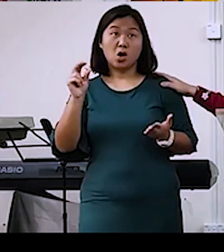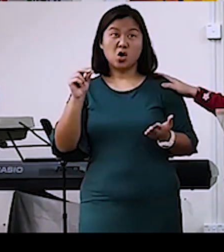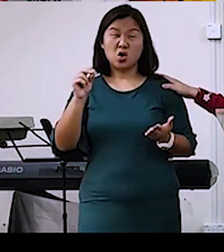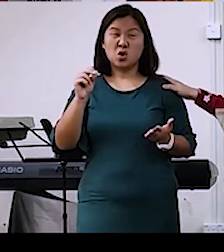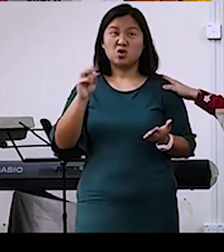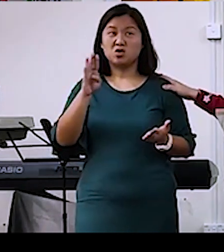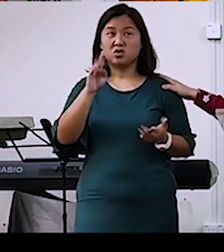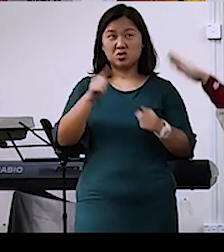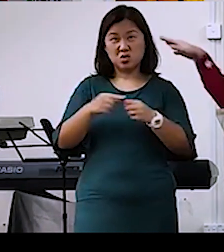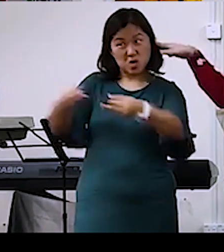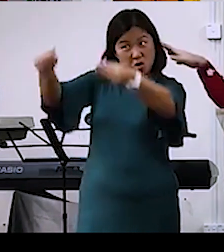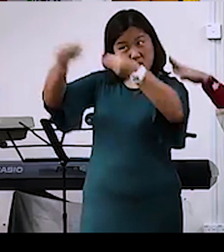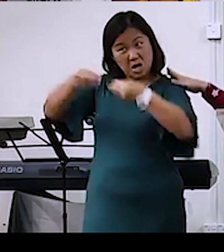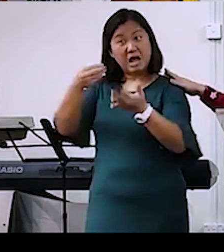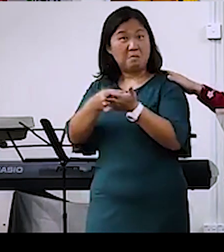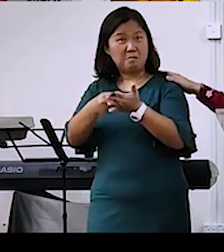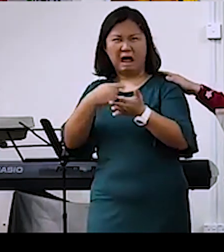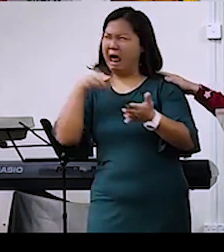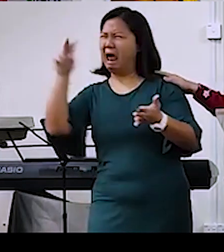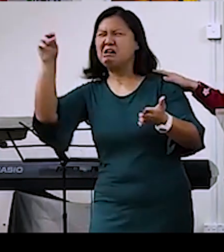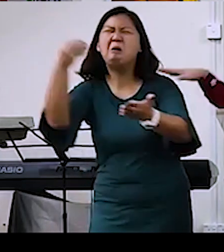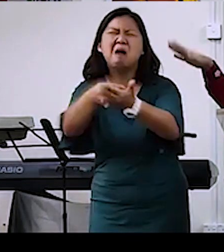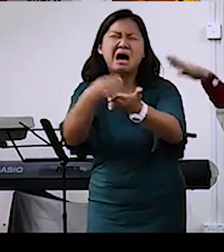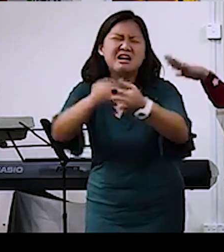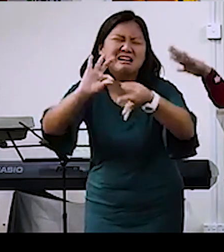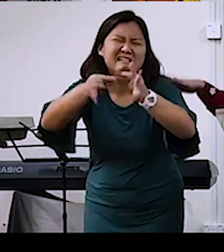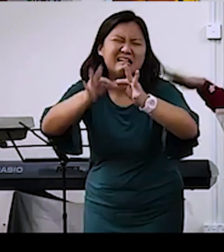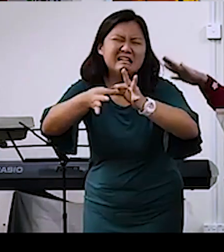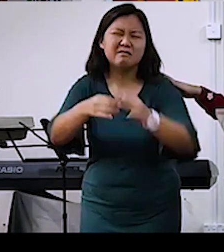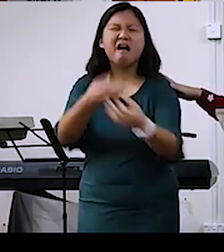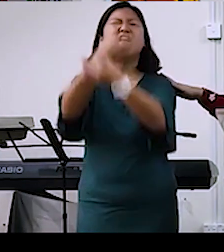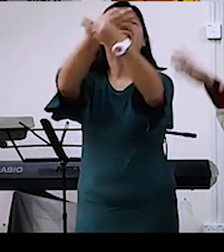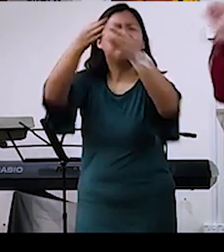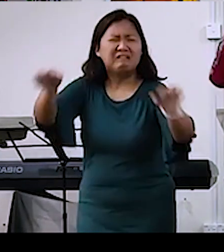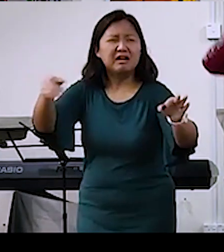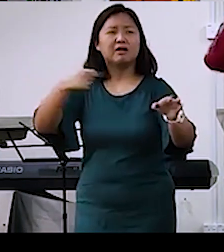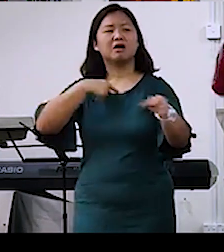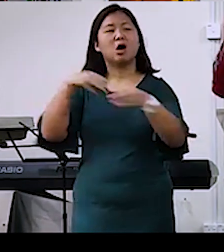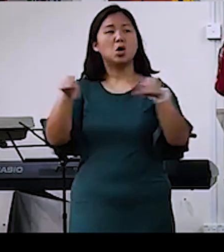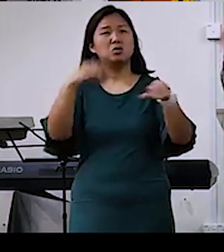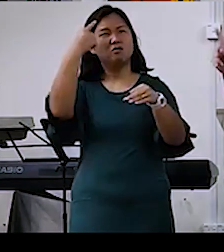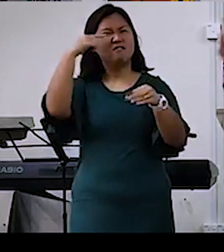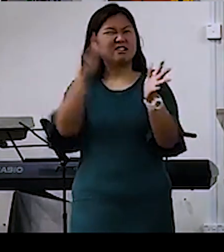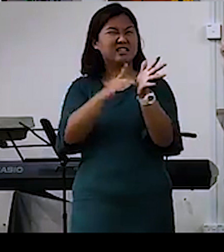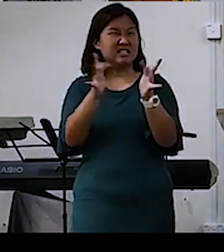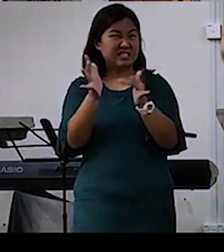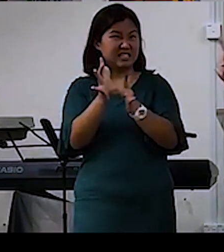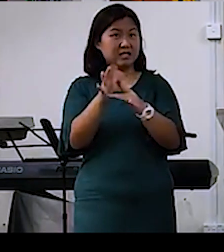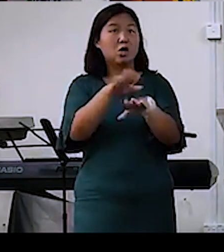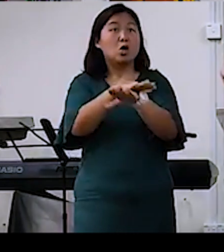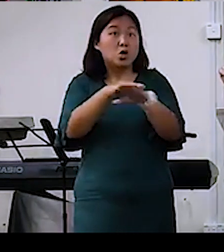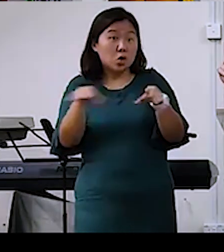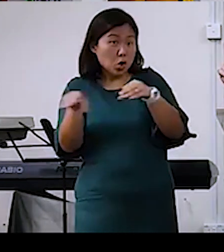some money, I get paid, whatever. She's not paid, by the way. You know, so all that she's doing for Jesus. Do not simply call what you